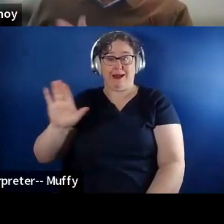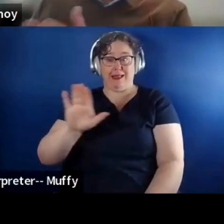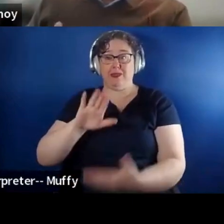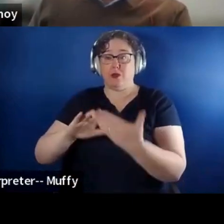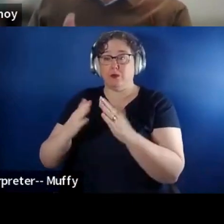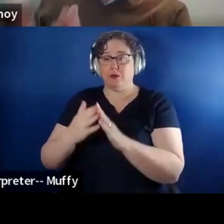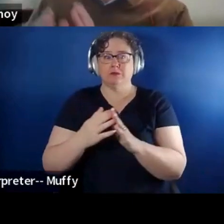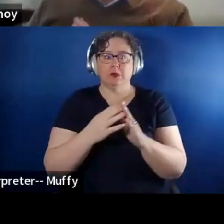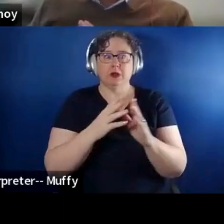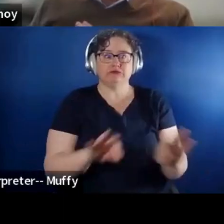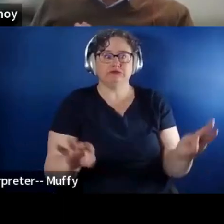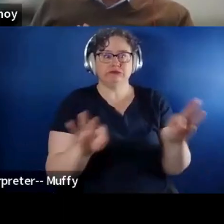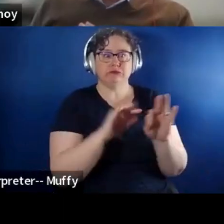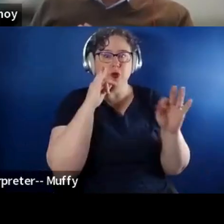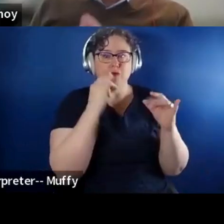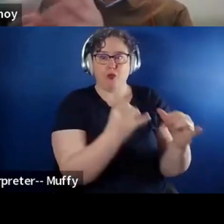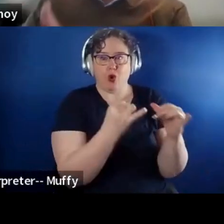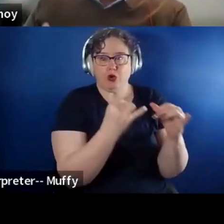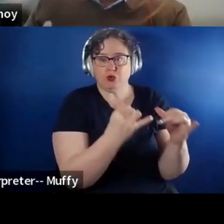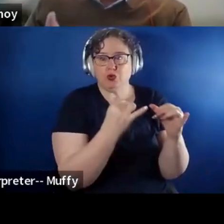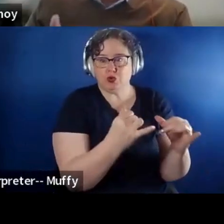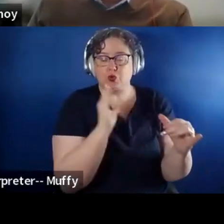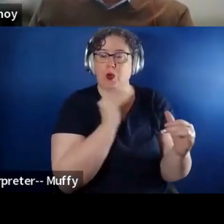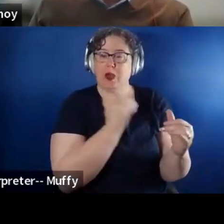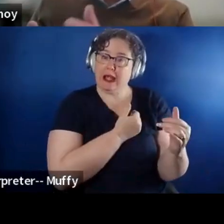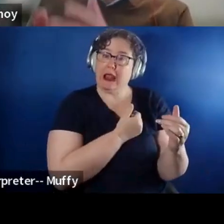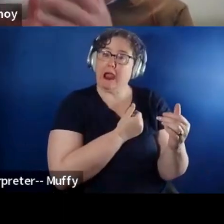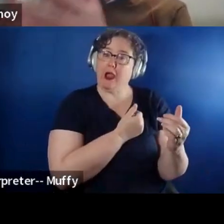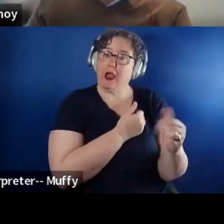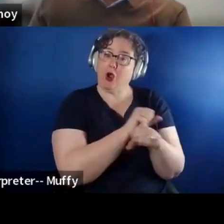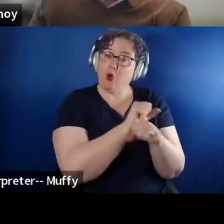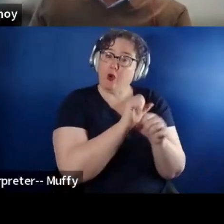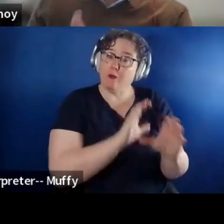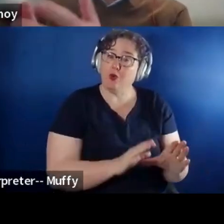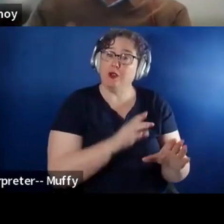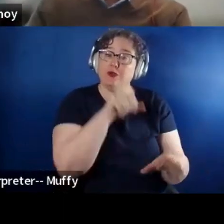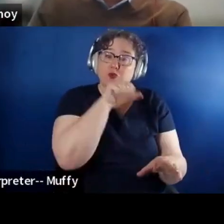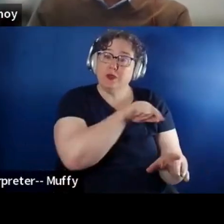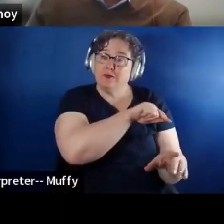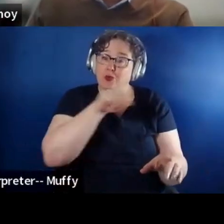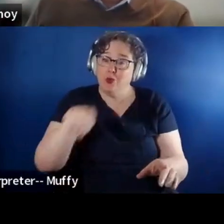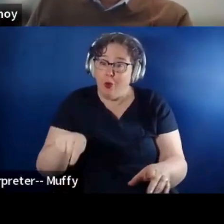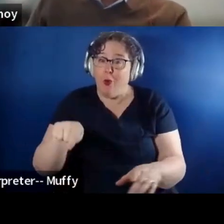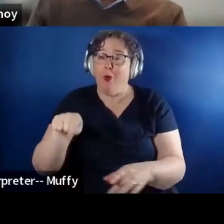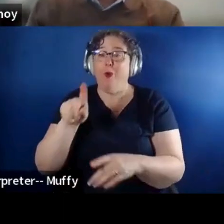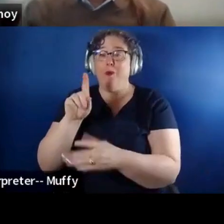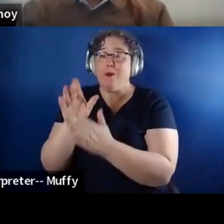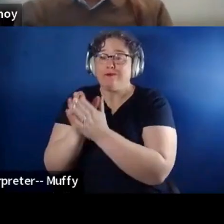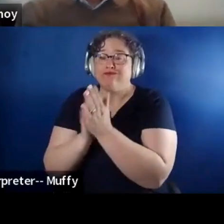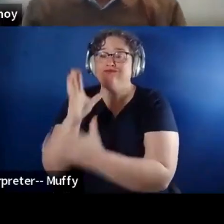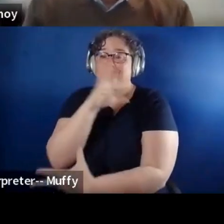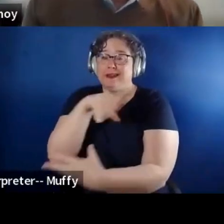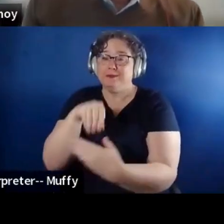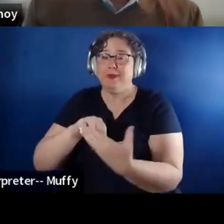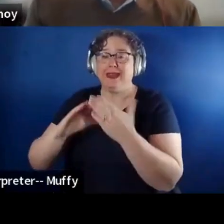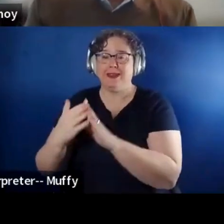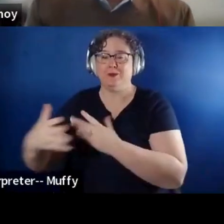very important for us and our associates who love to go to these things and be in community with the nonprofit.